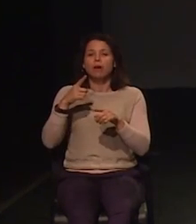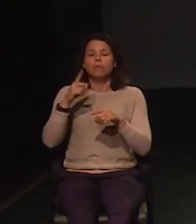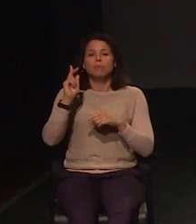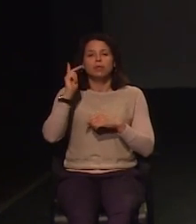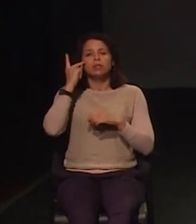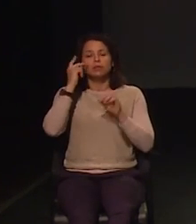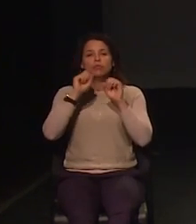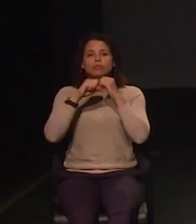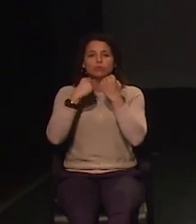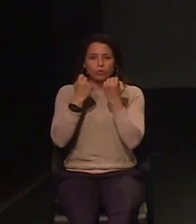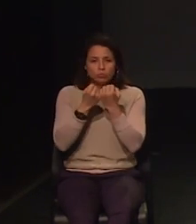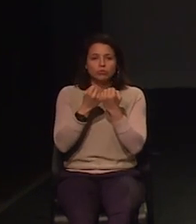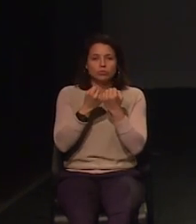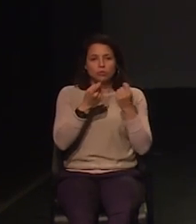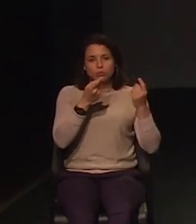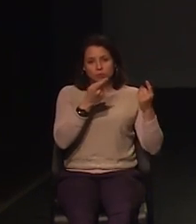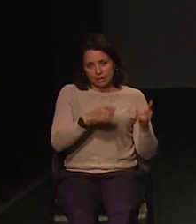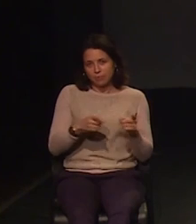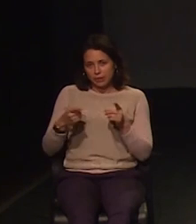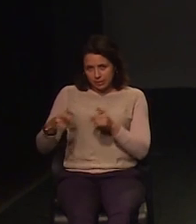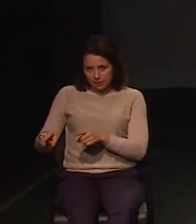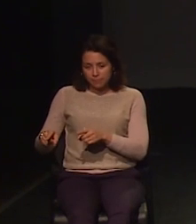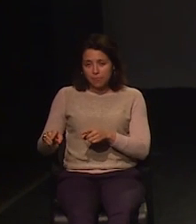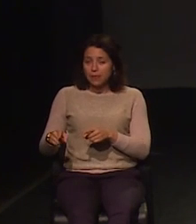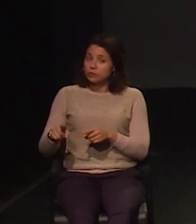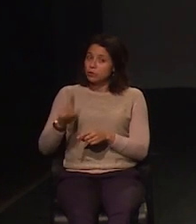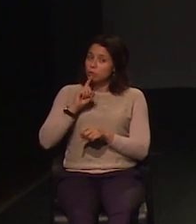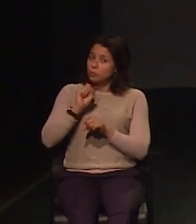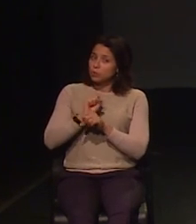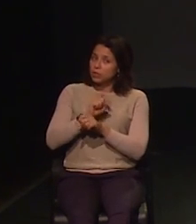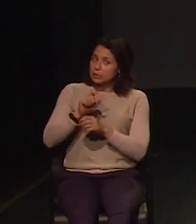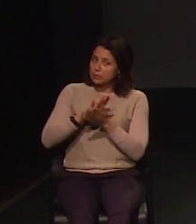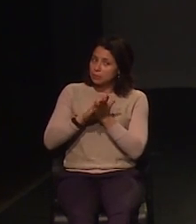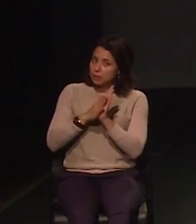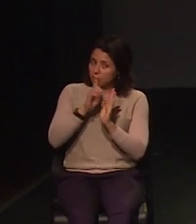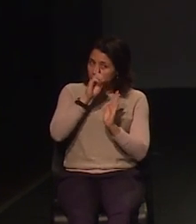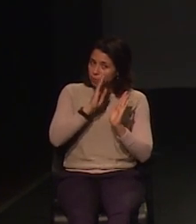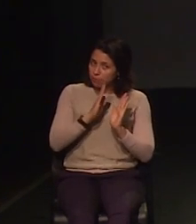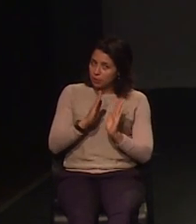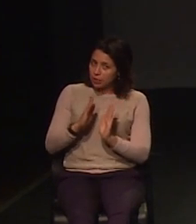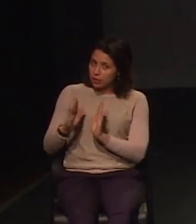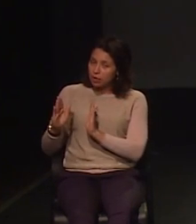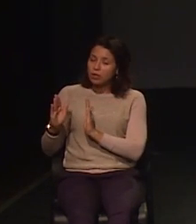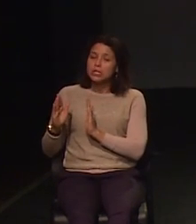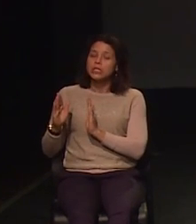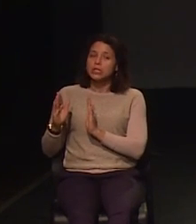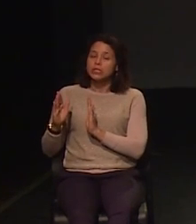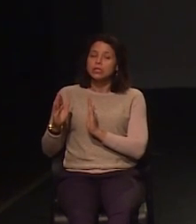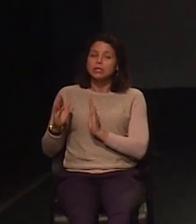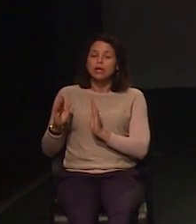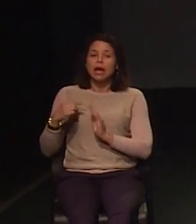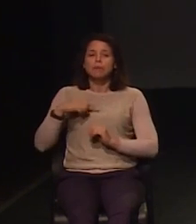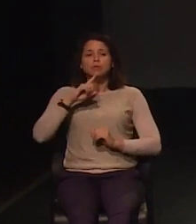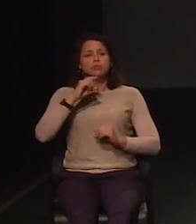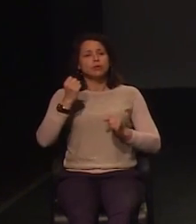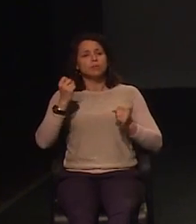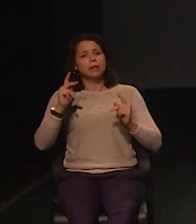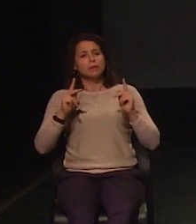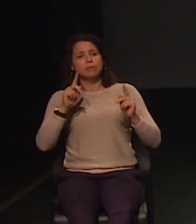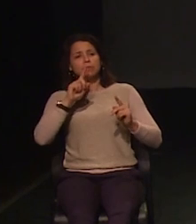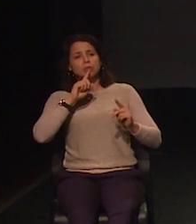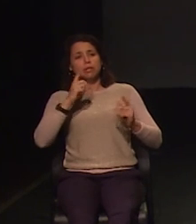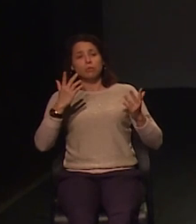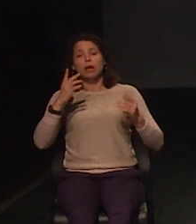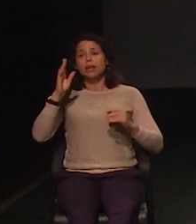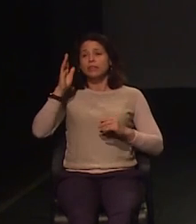events. So I think we better get prepared for that. I mean, somebody said, probably a lot of people said, you know, the future is right now,